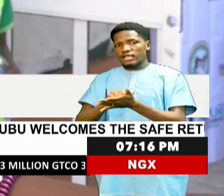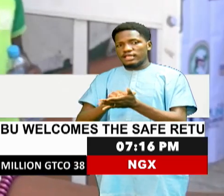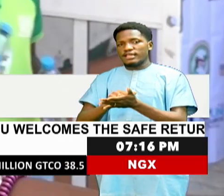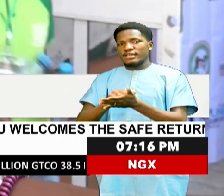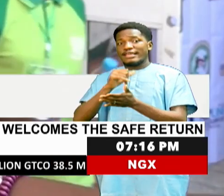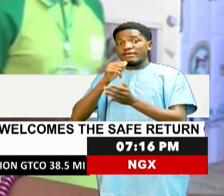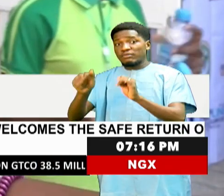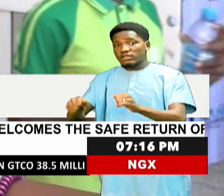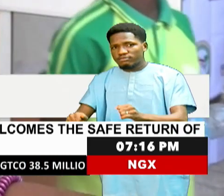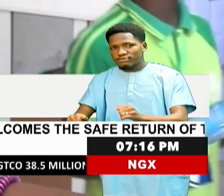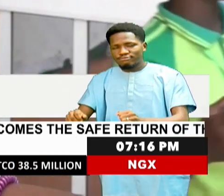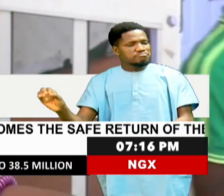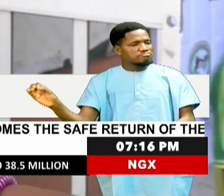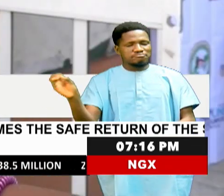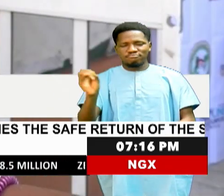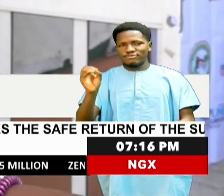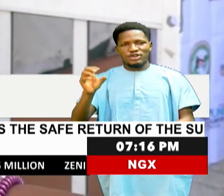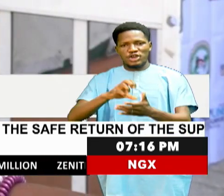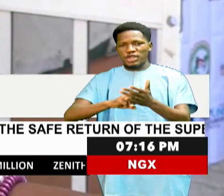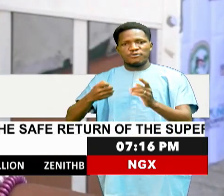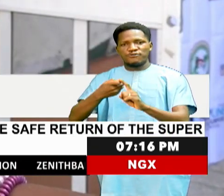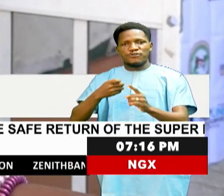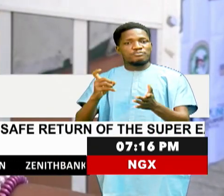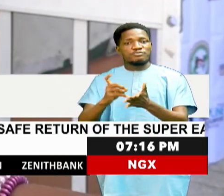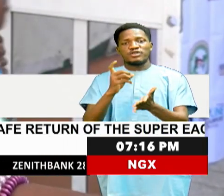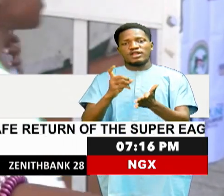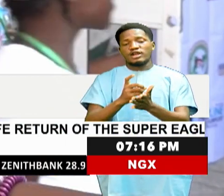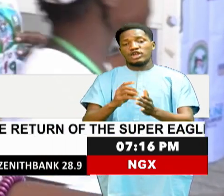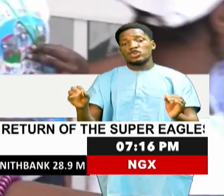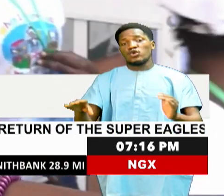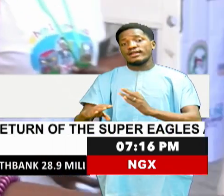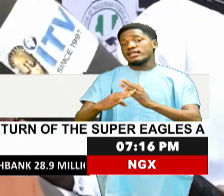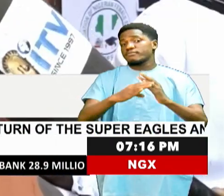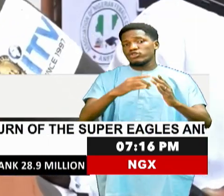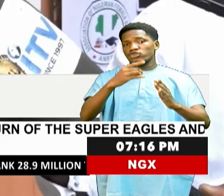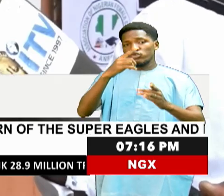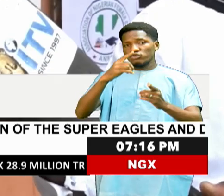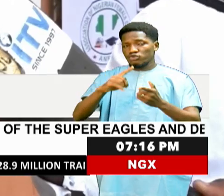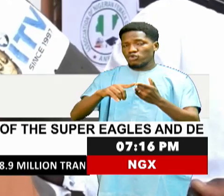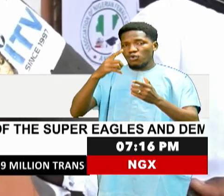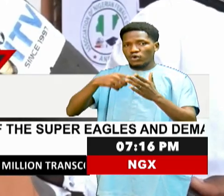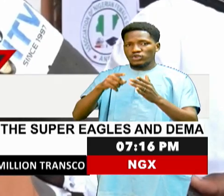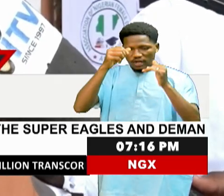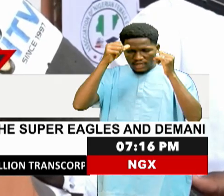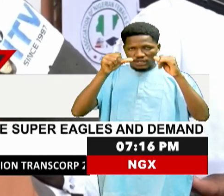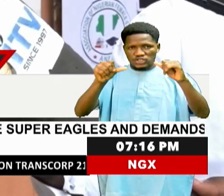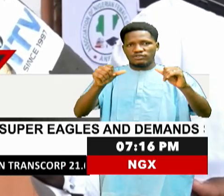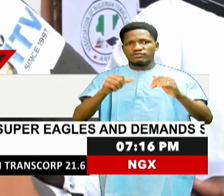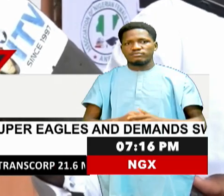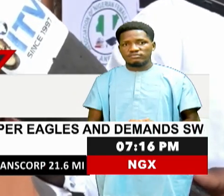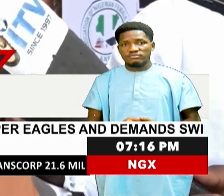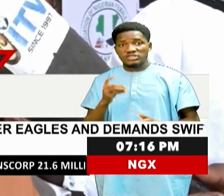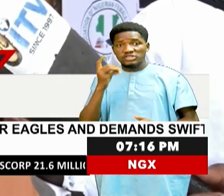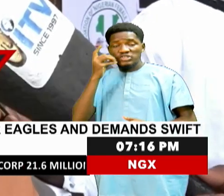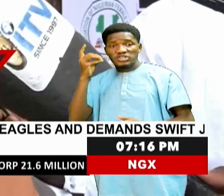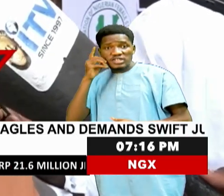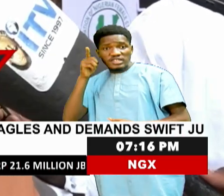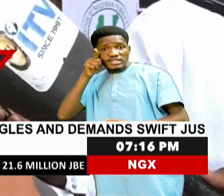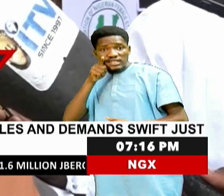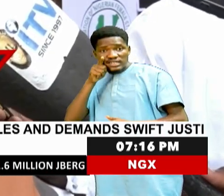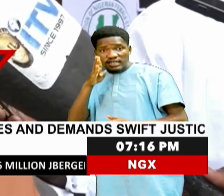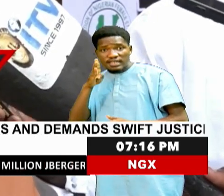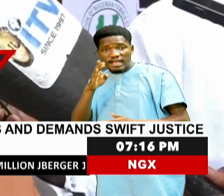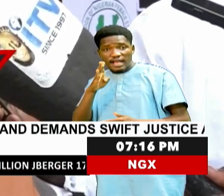dictionary. They should know that there is no limit to what they can achieve. It's not just about domesticating the gender bills,